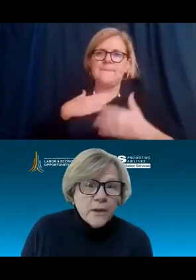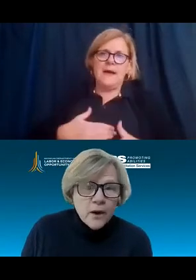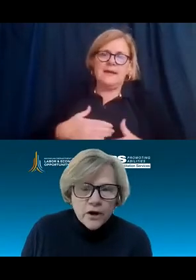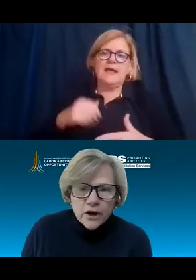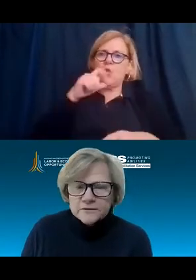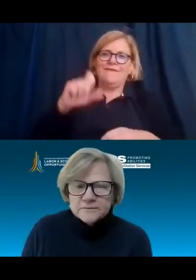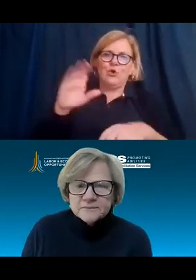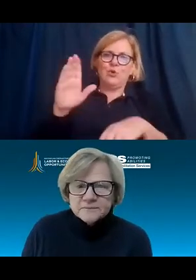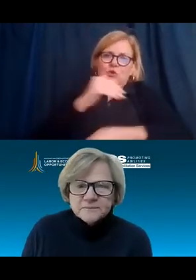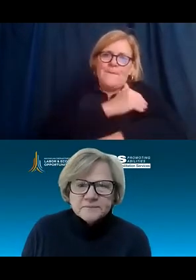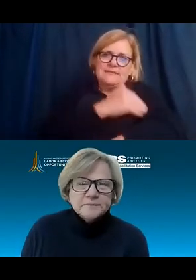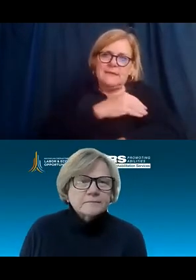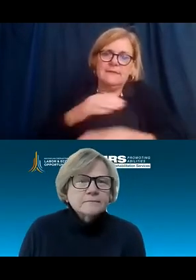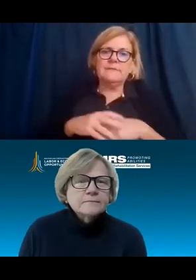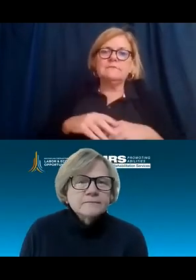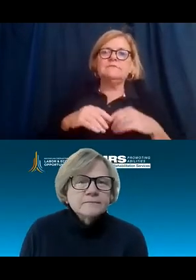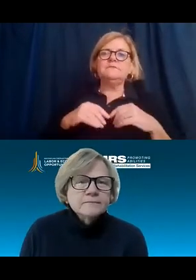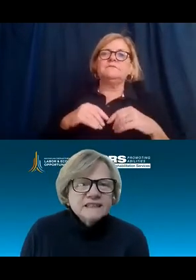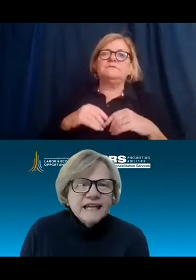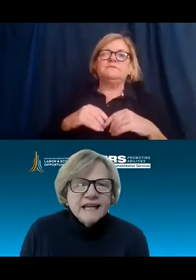muscle power.